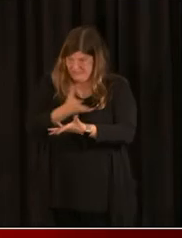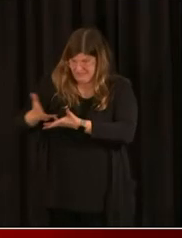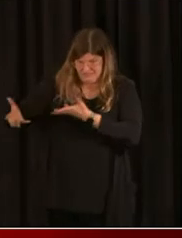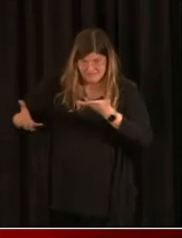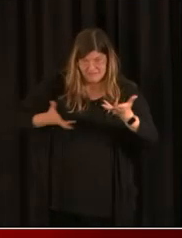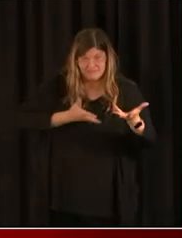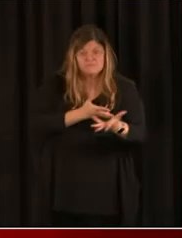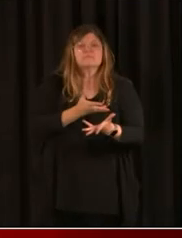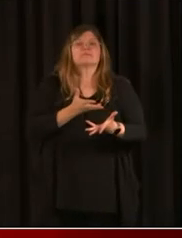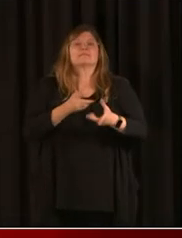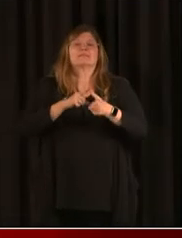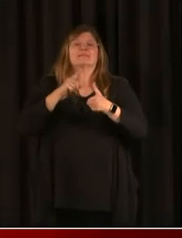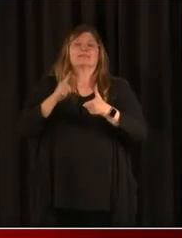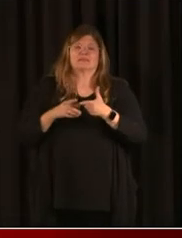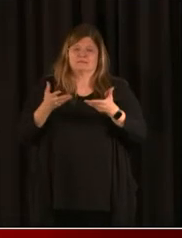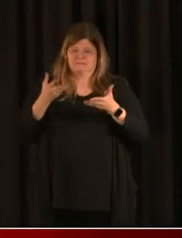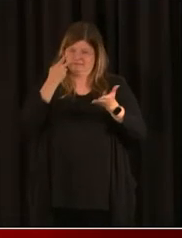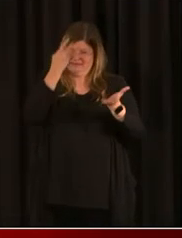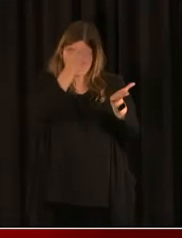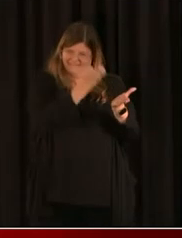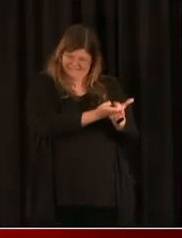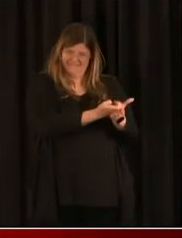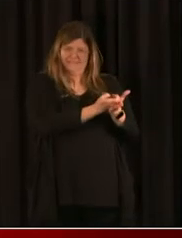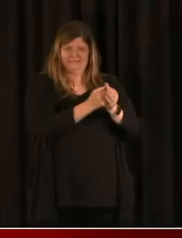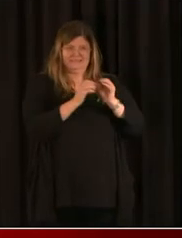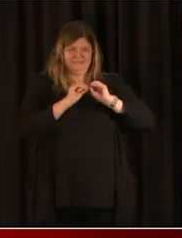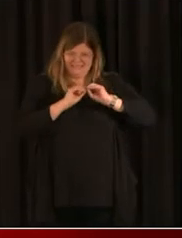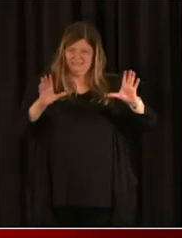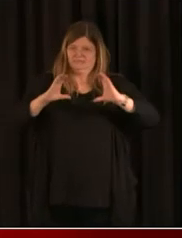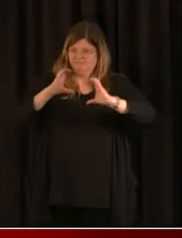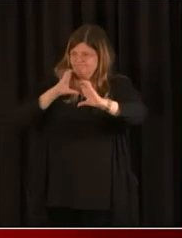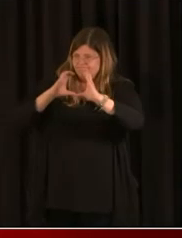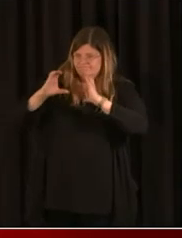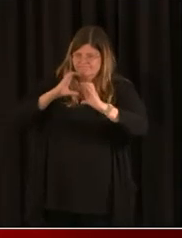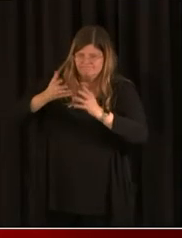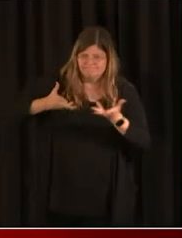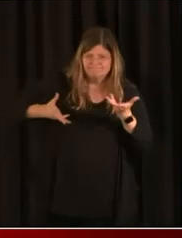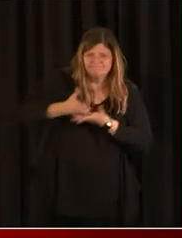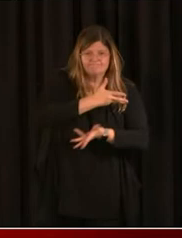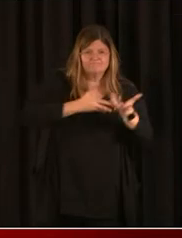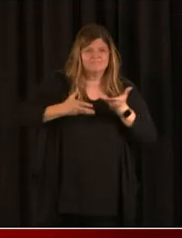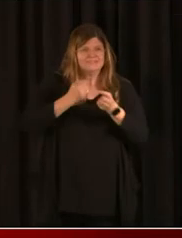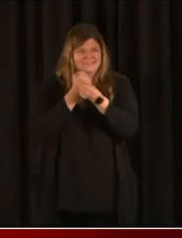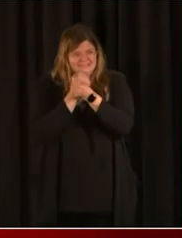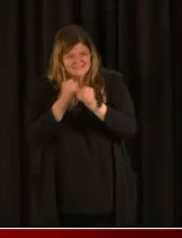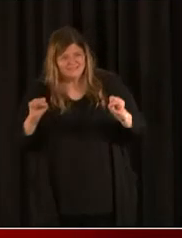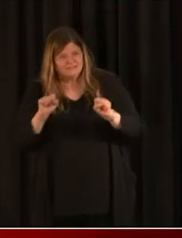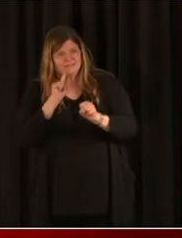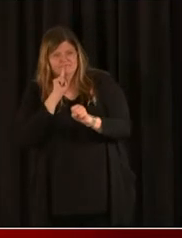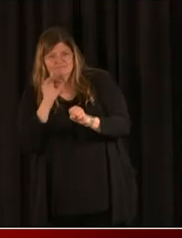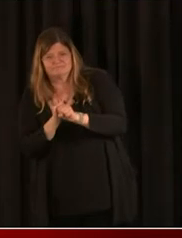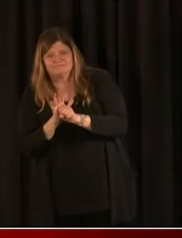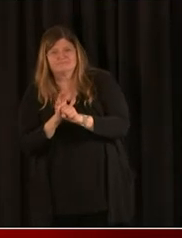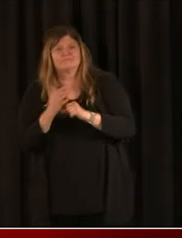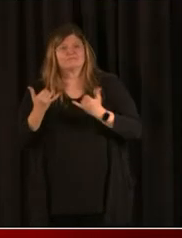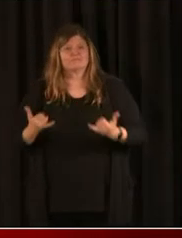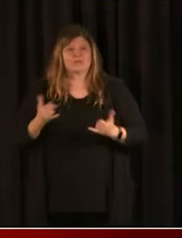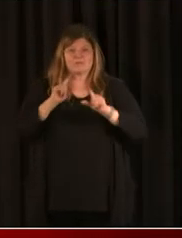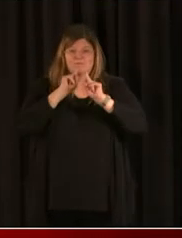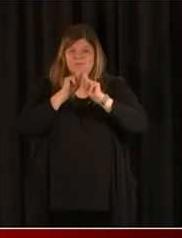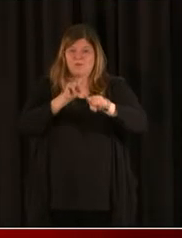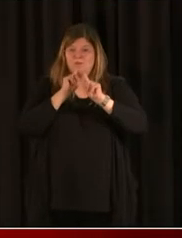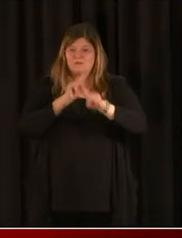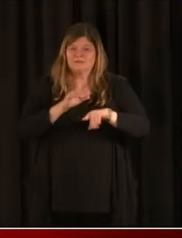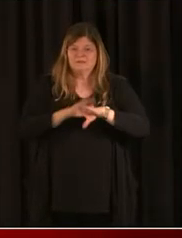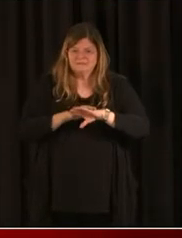You can also see evidence of our transparency around our health and safety commitments, given our reporting on